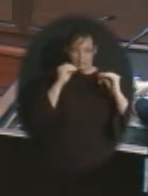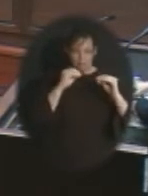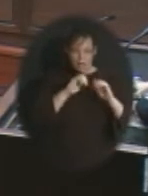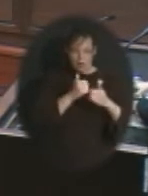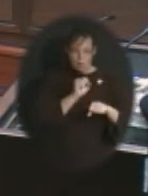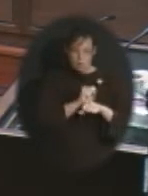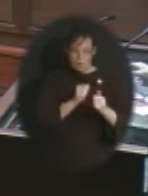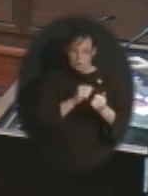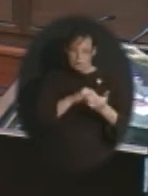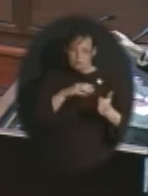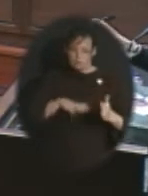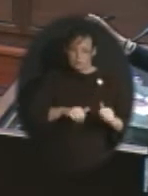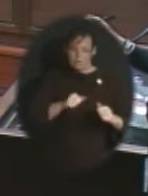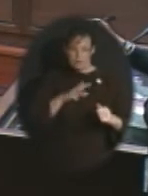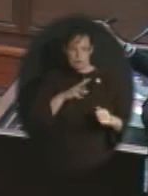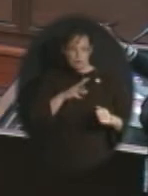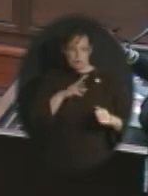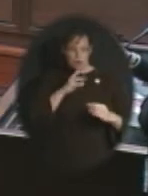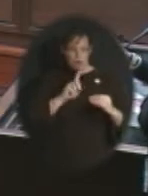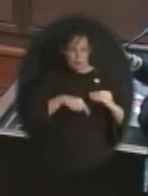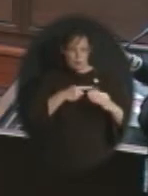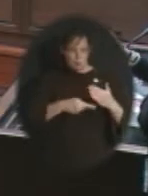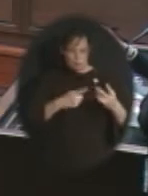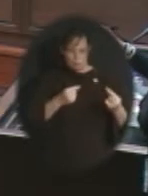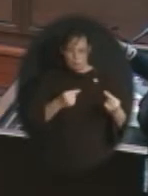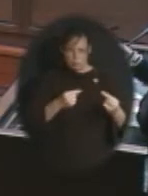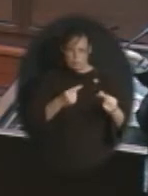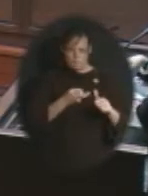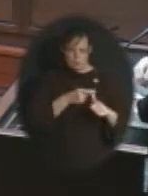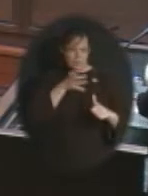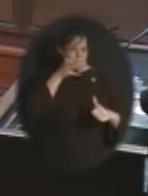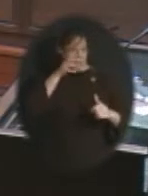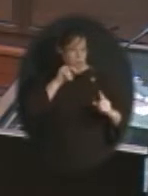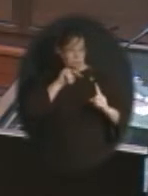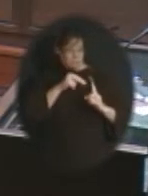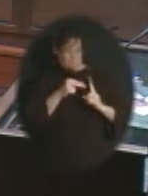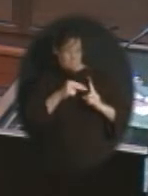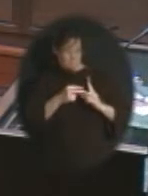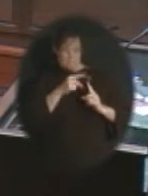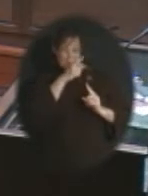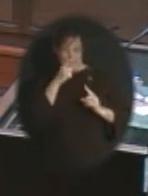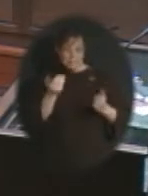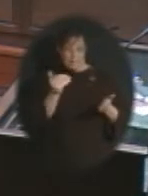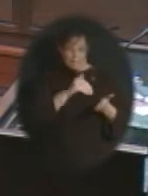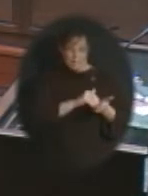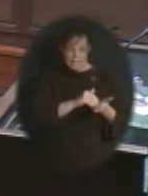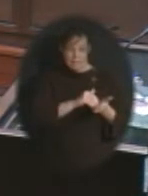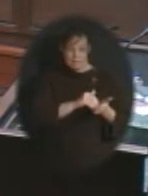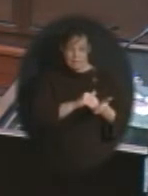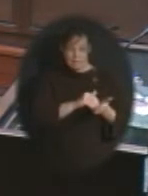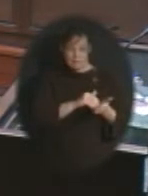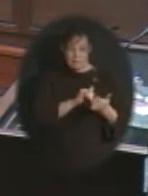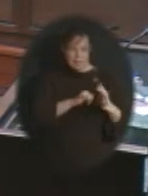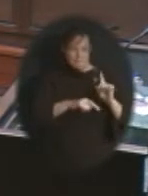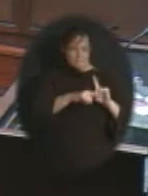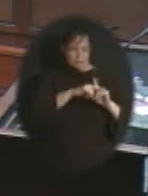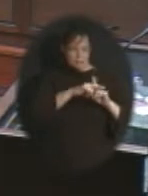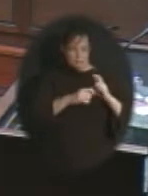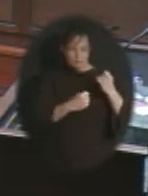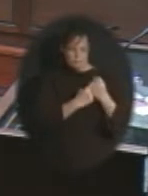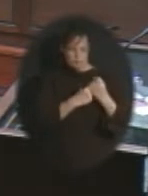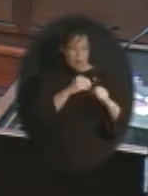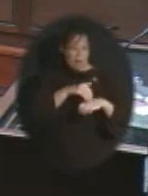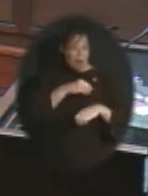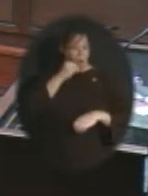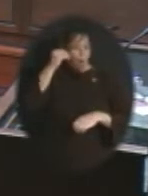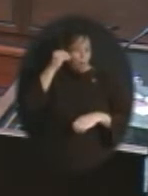that. Can you speak to what we're doing from the parent standpoint? Because again, that positive reinforcement at home